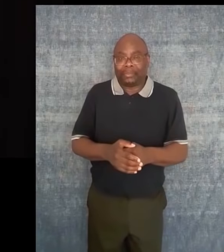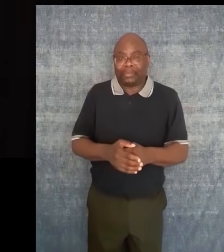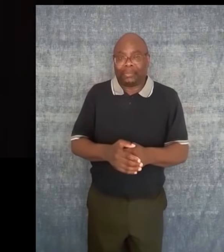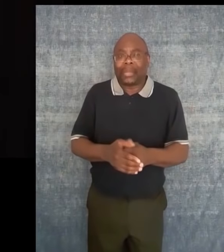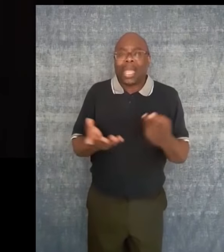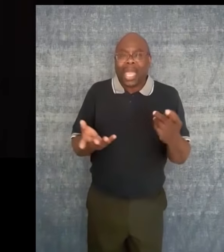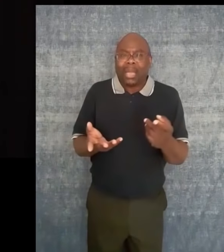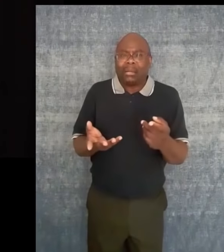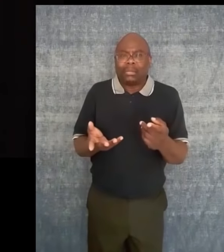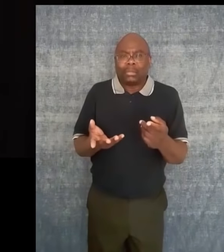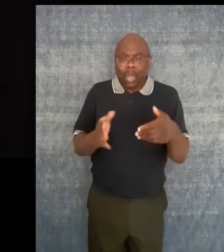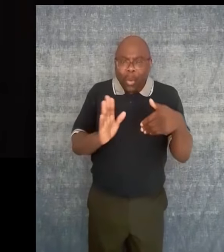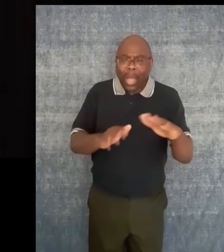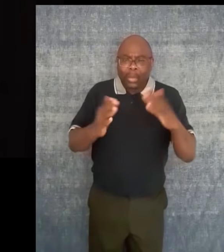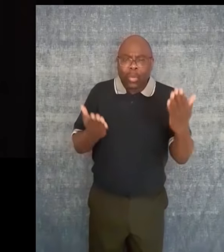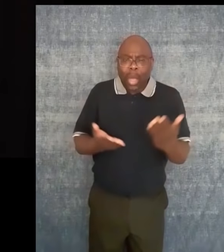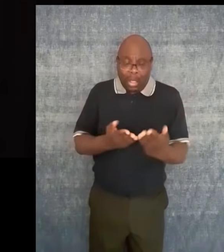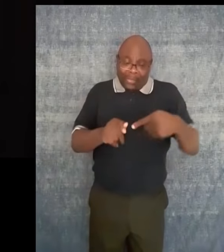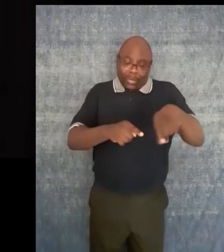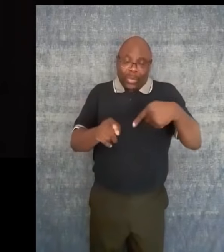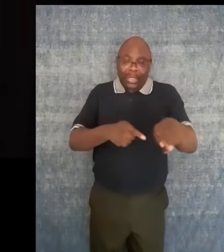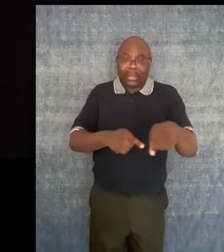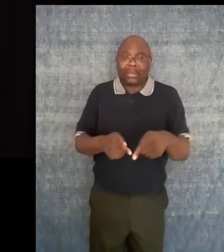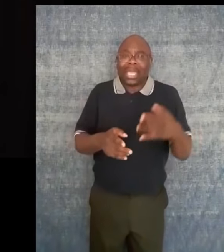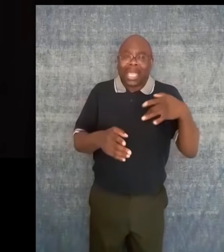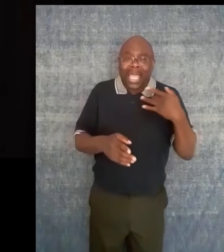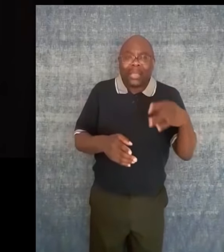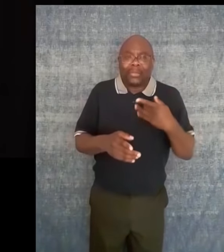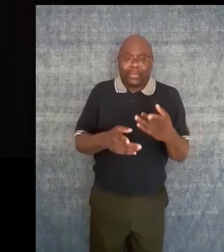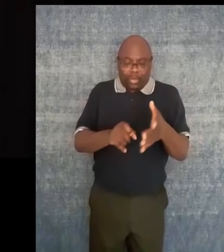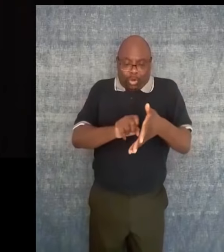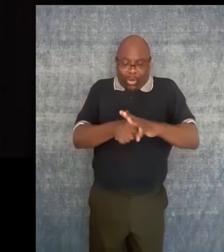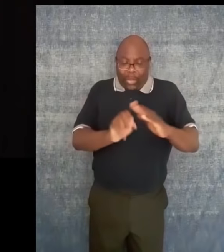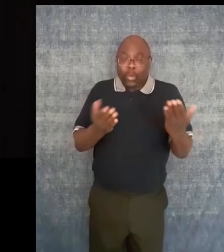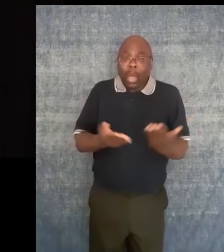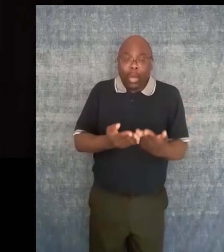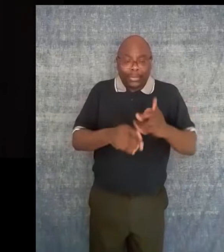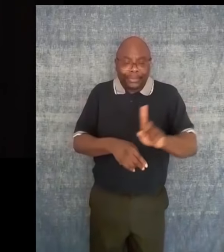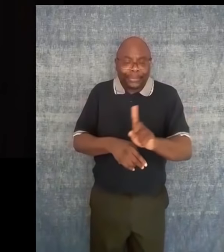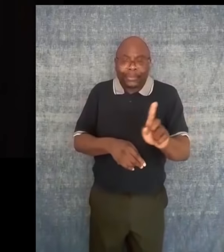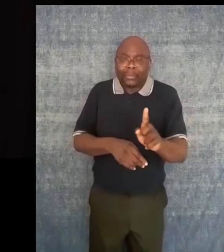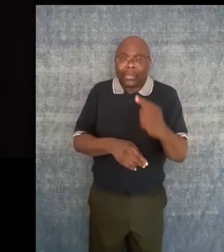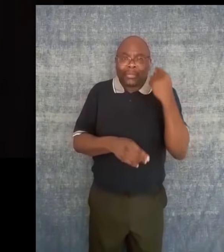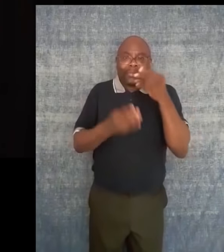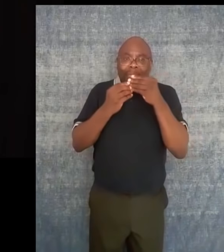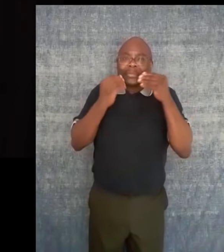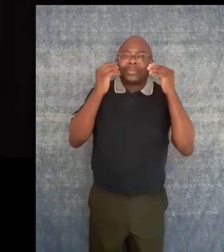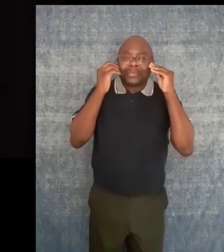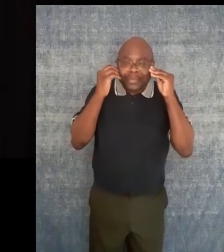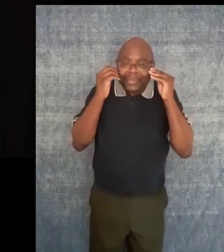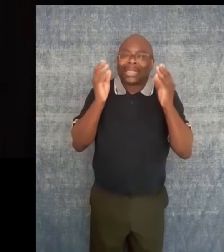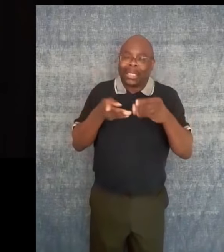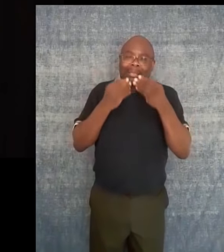So as we go out into the world this week and live in this coronavirus world with our face masks on if we have